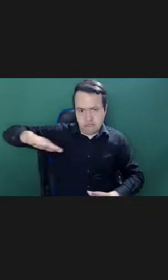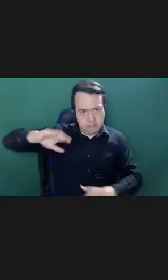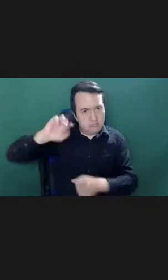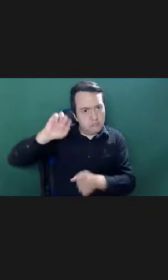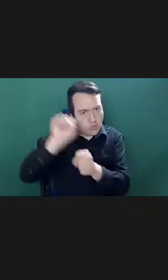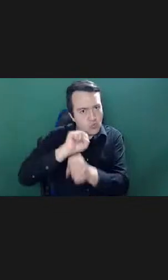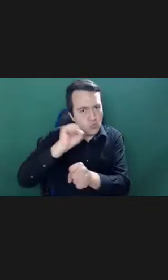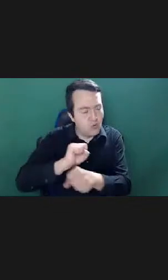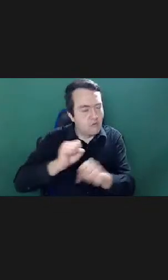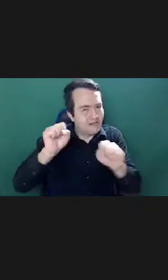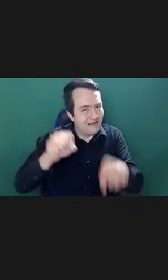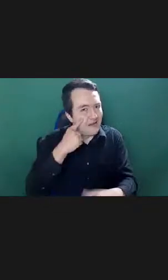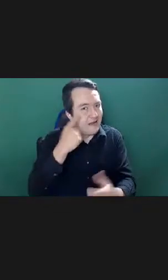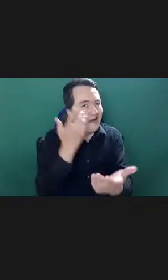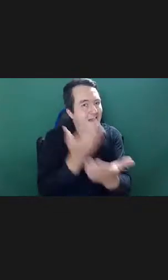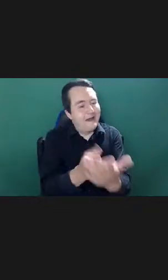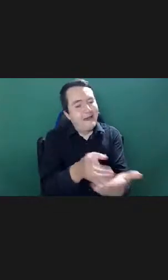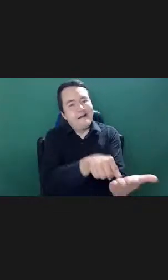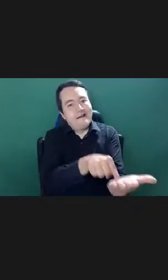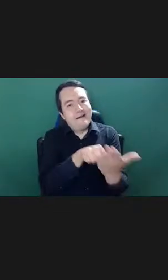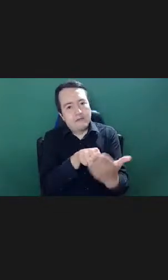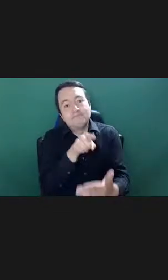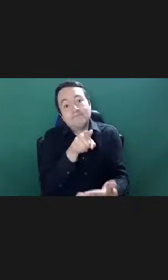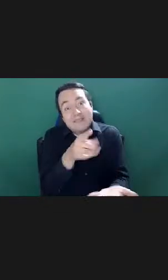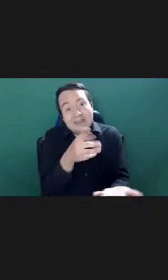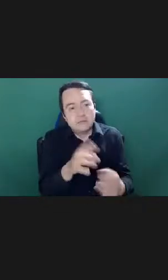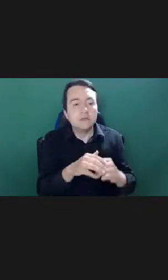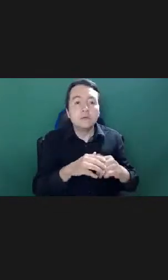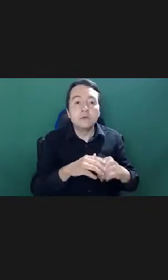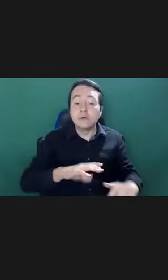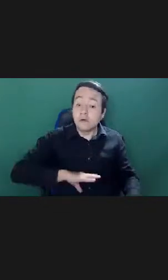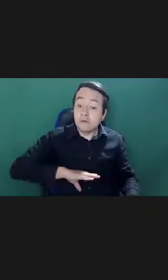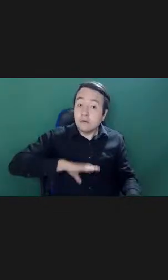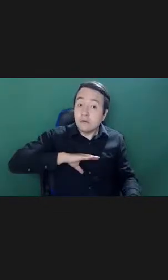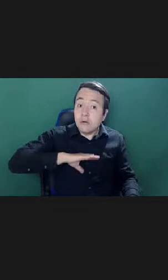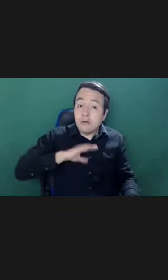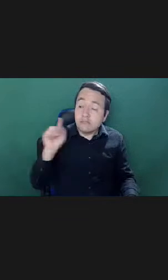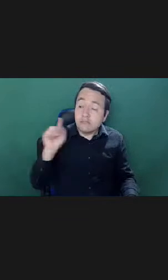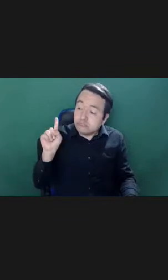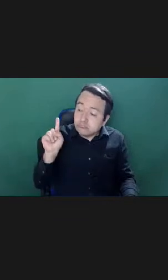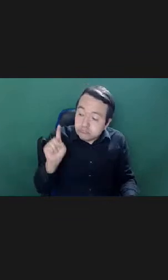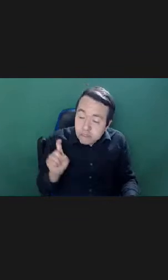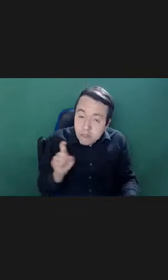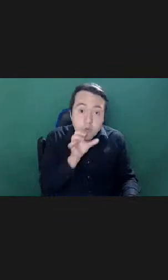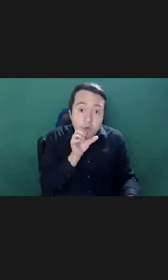and then gets displaced by the cardiovascular disease burden here.